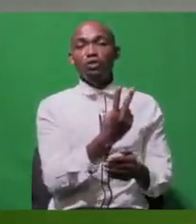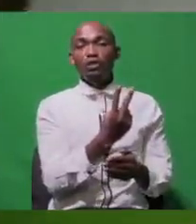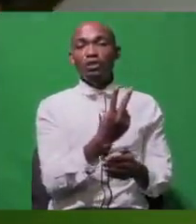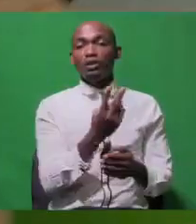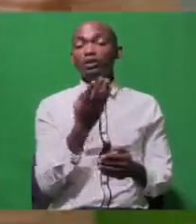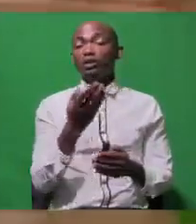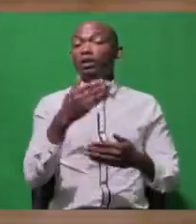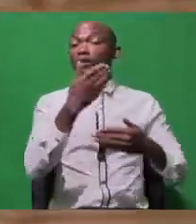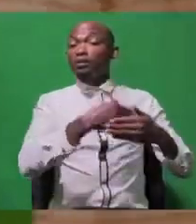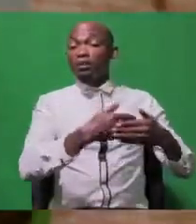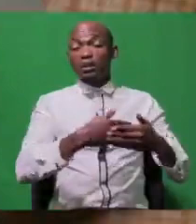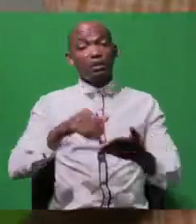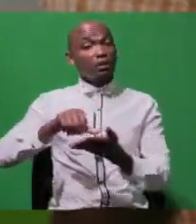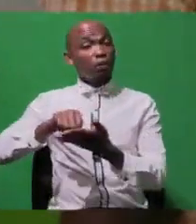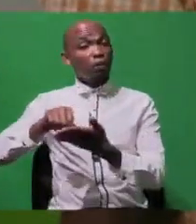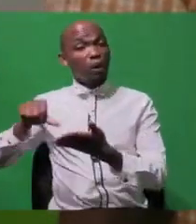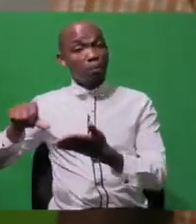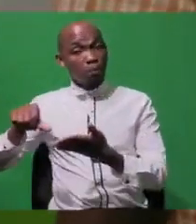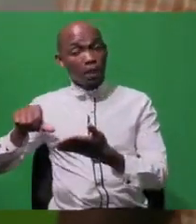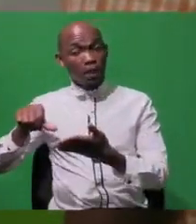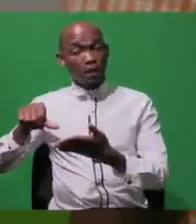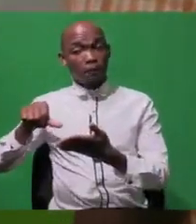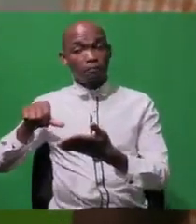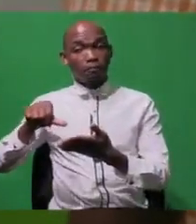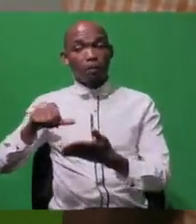will pay